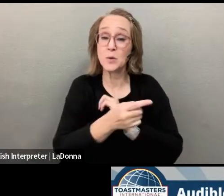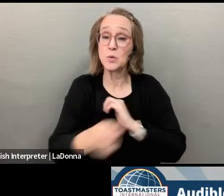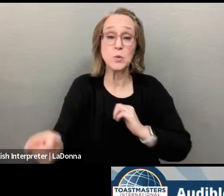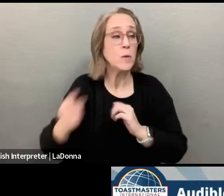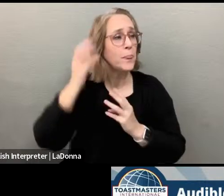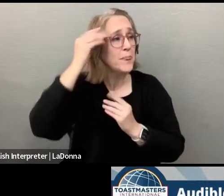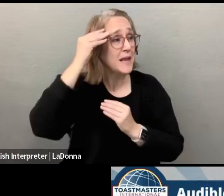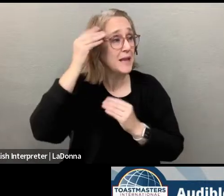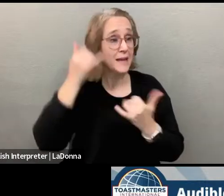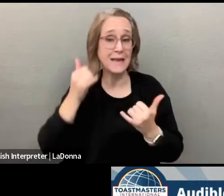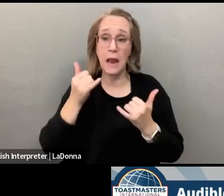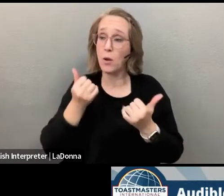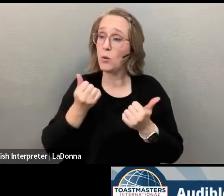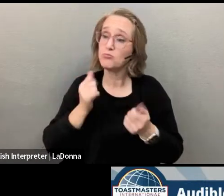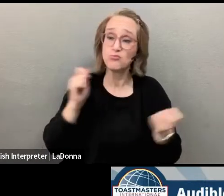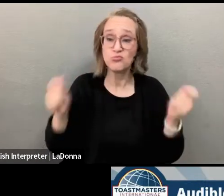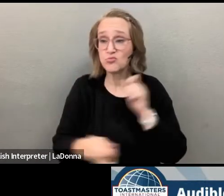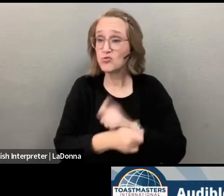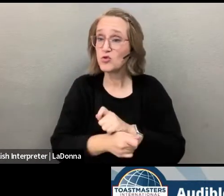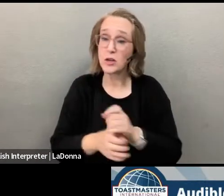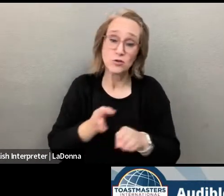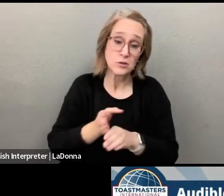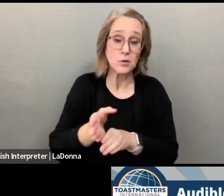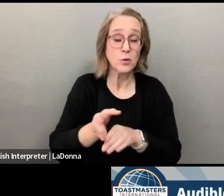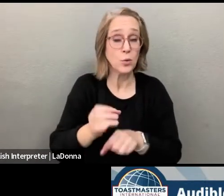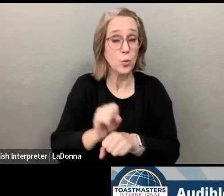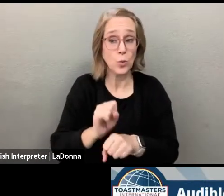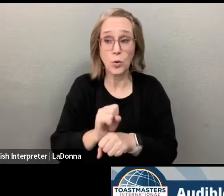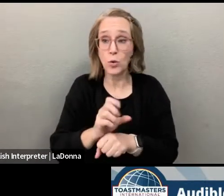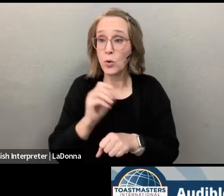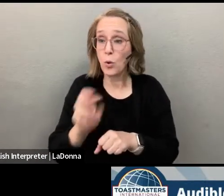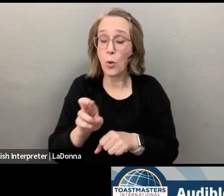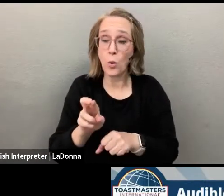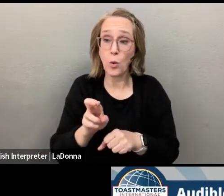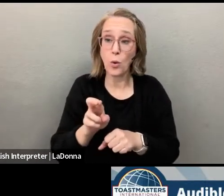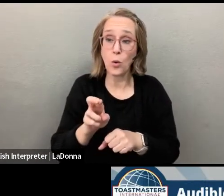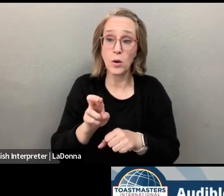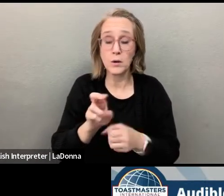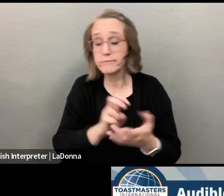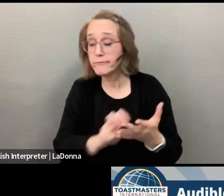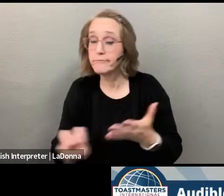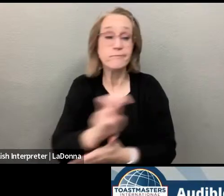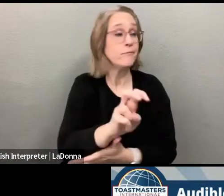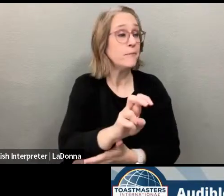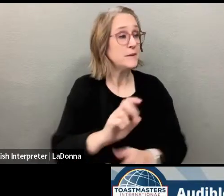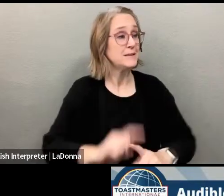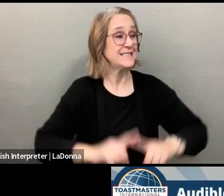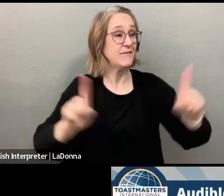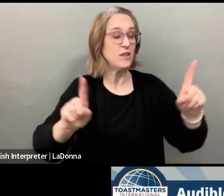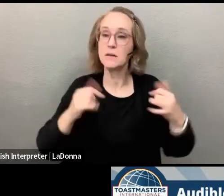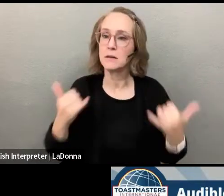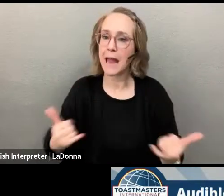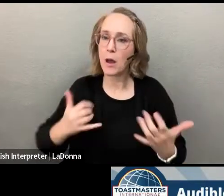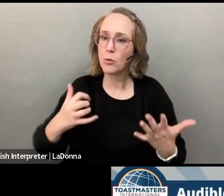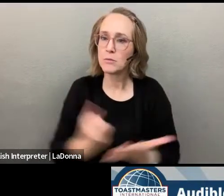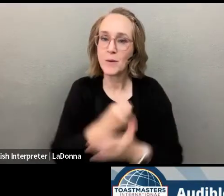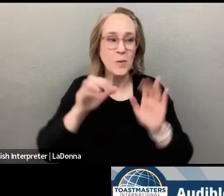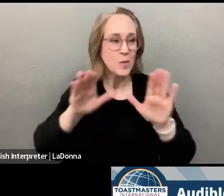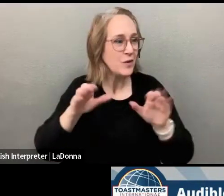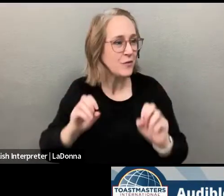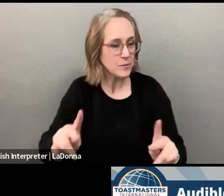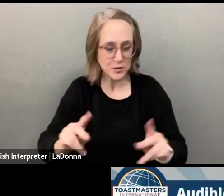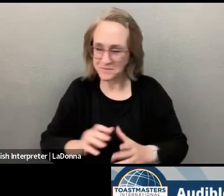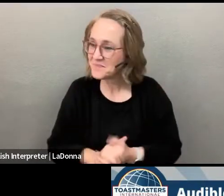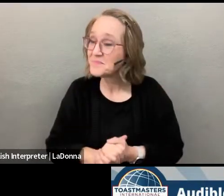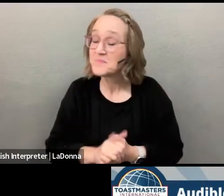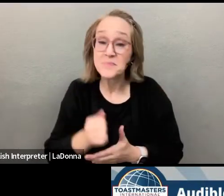changing careers, if you're thinking of moving into something else, this is a wonderful opportunity. And with that, I'll take